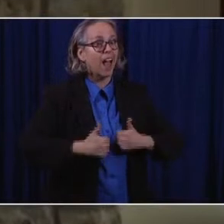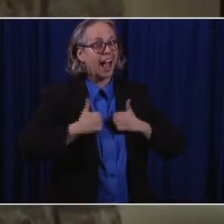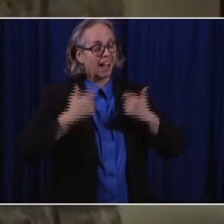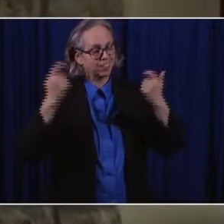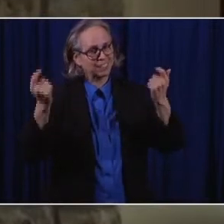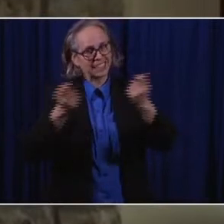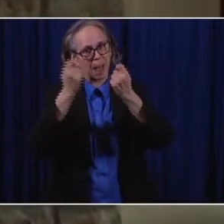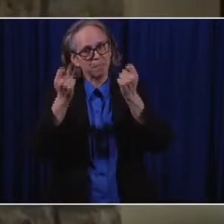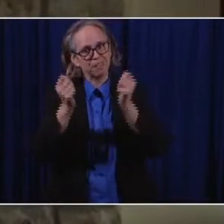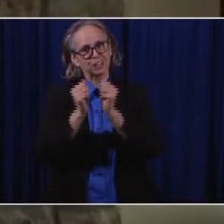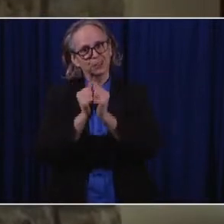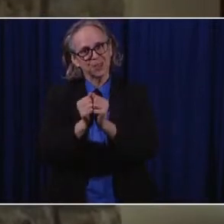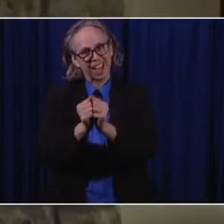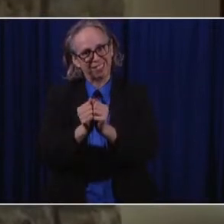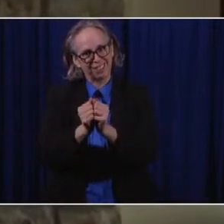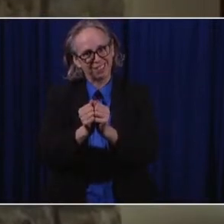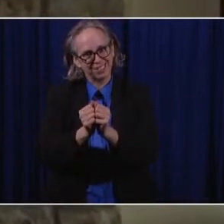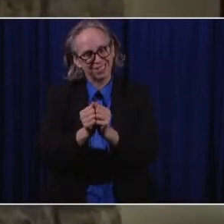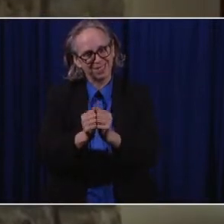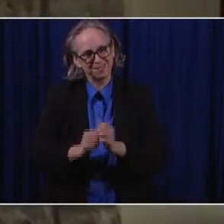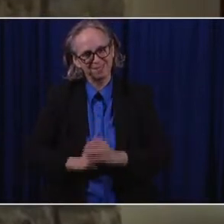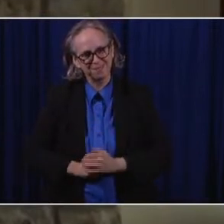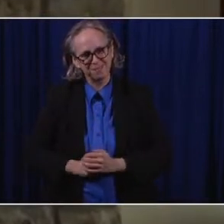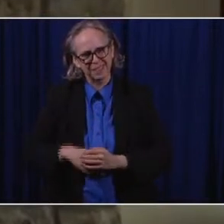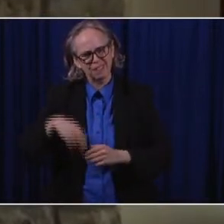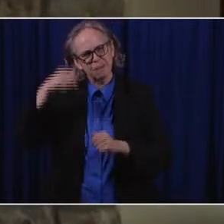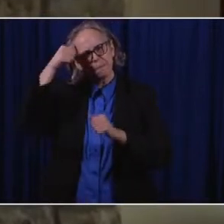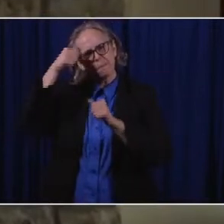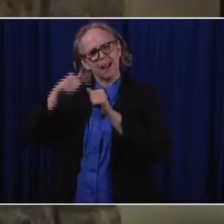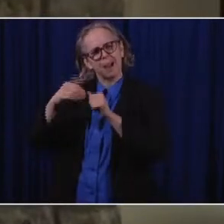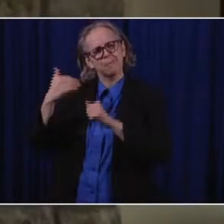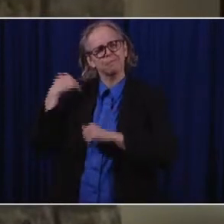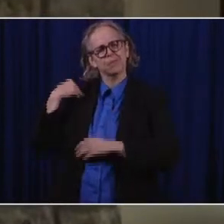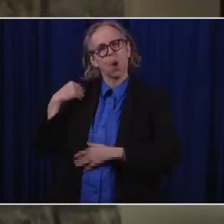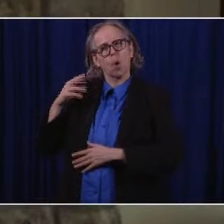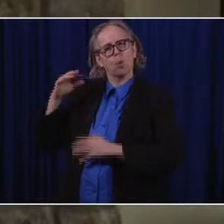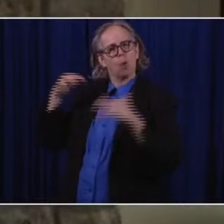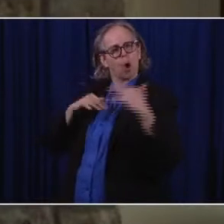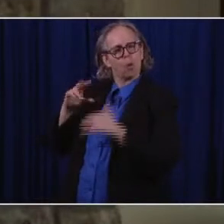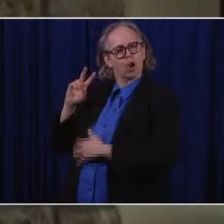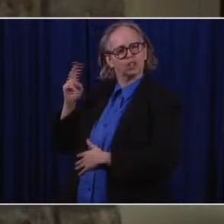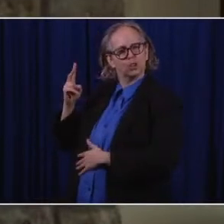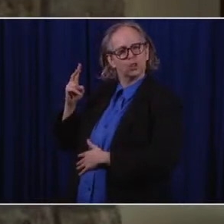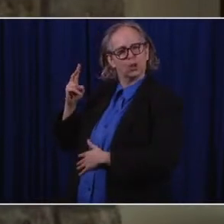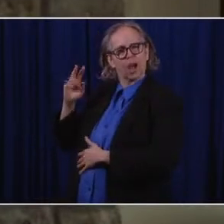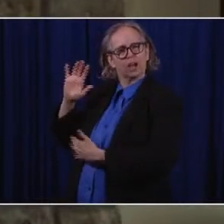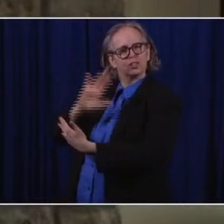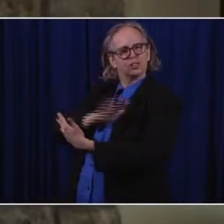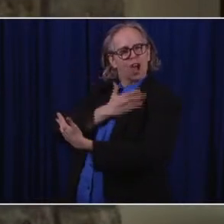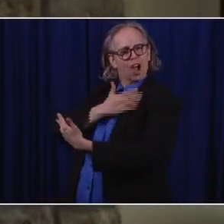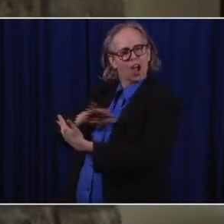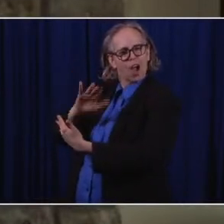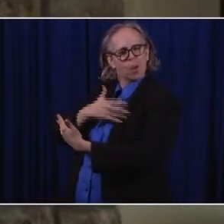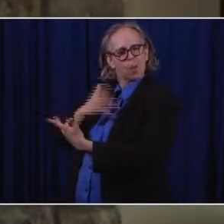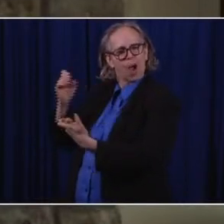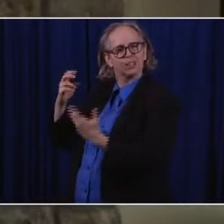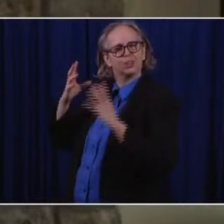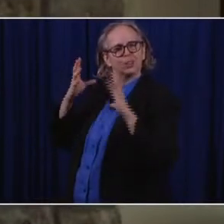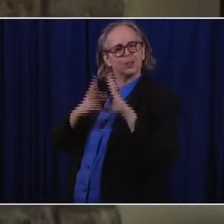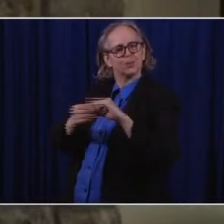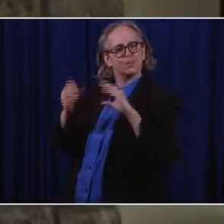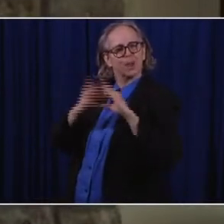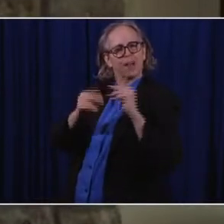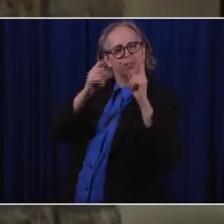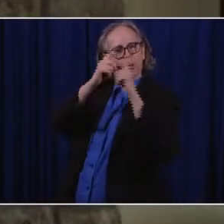reminded of a World War II era song And I'd like to read the lyrics because I think